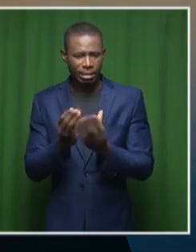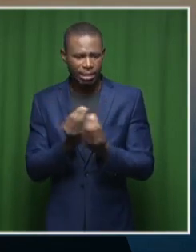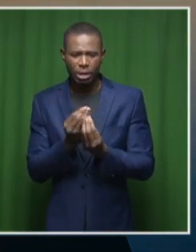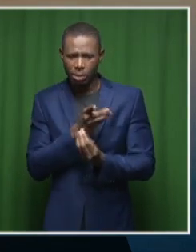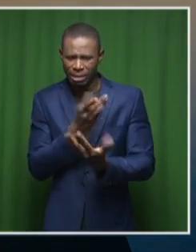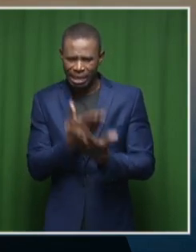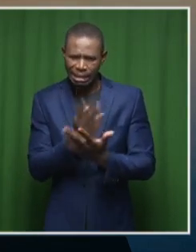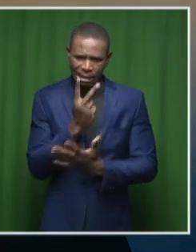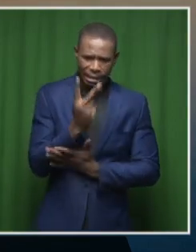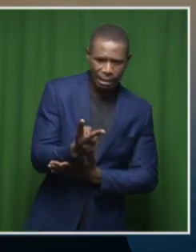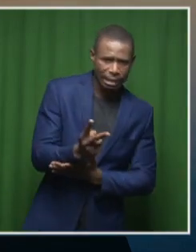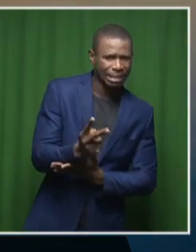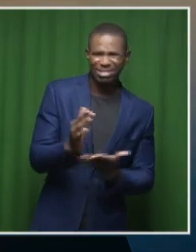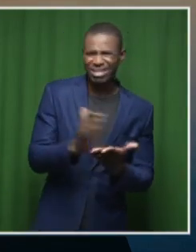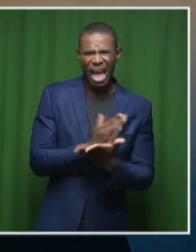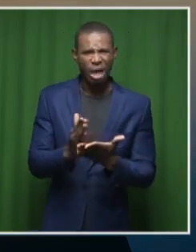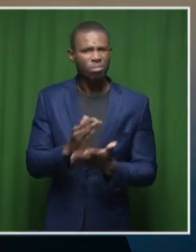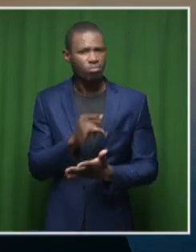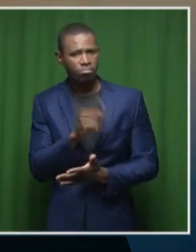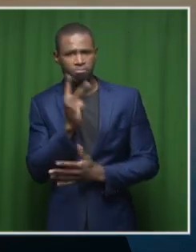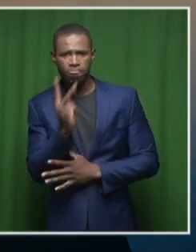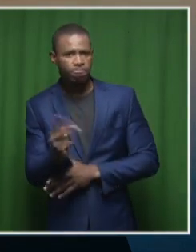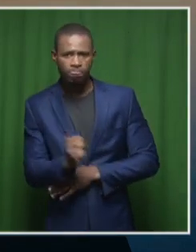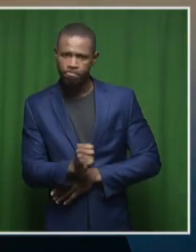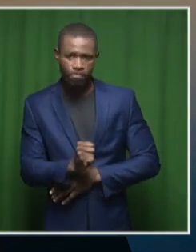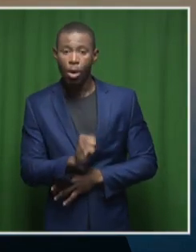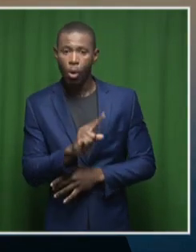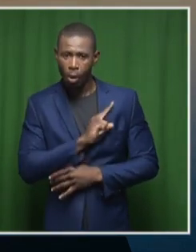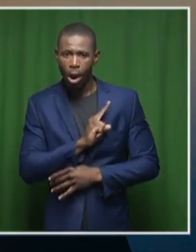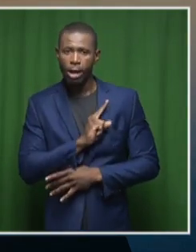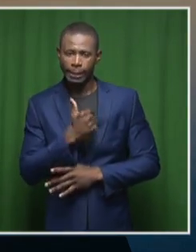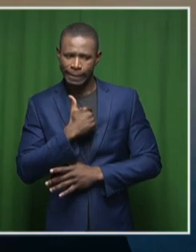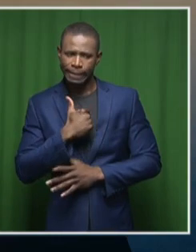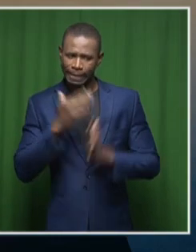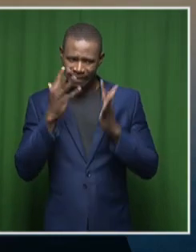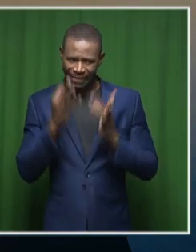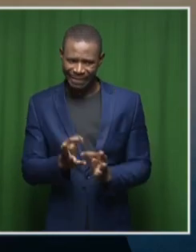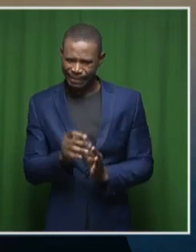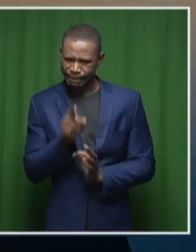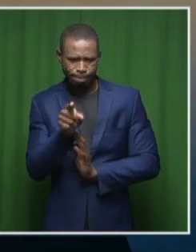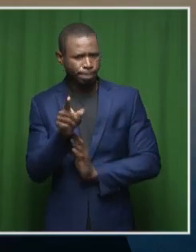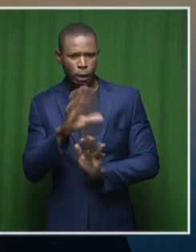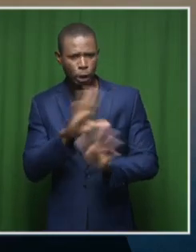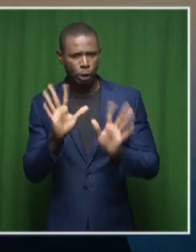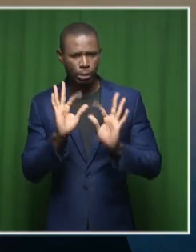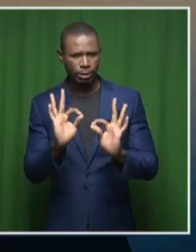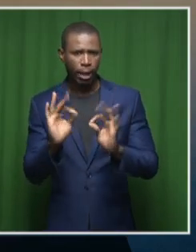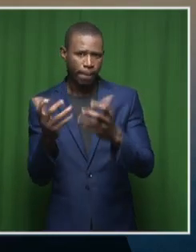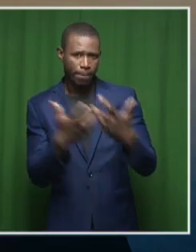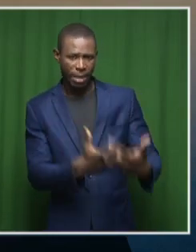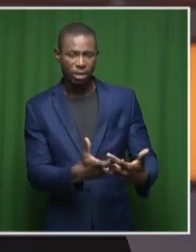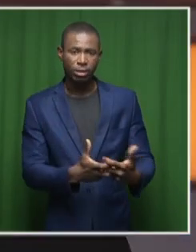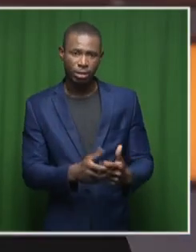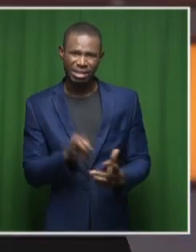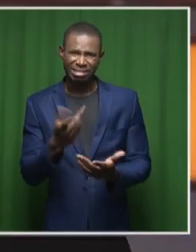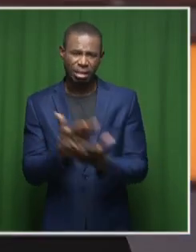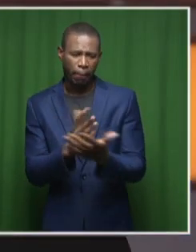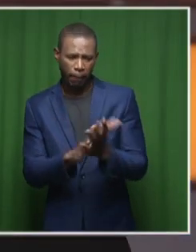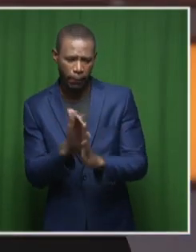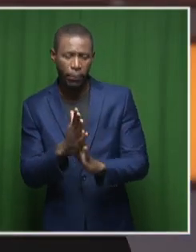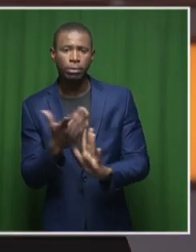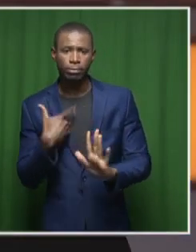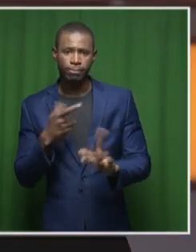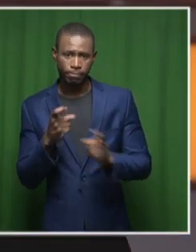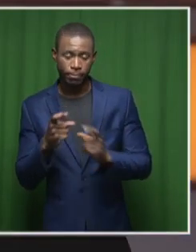okay, let's see how your viewing experience is going, or even have a conversation about their experience on the platform. Can you have